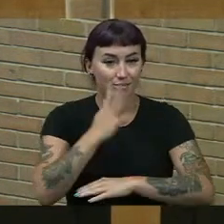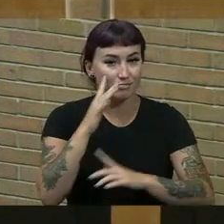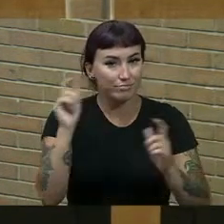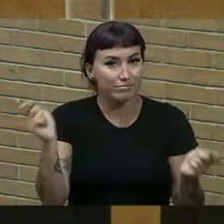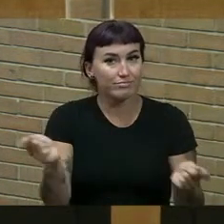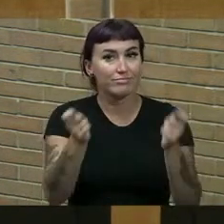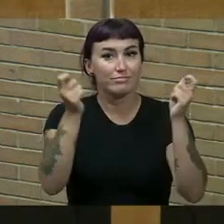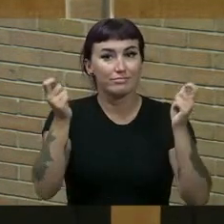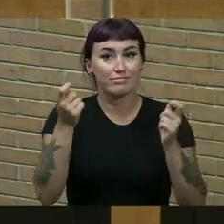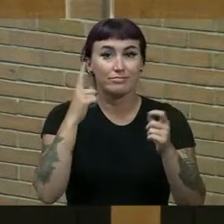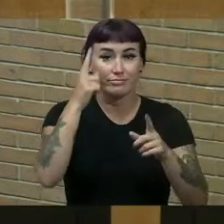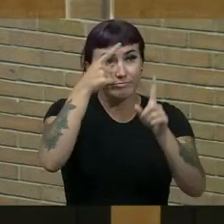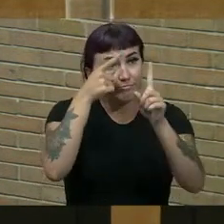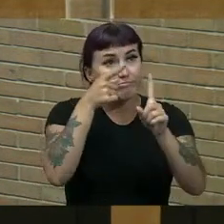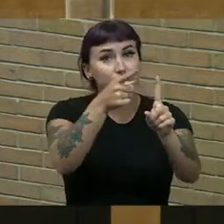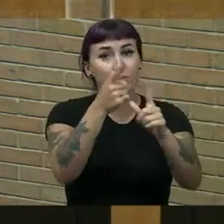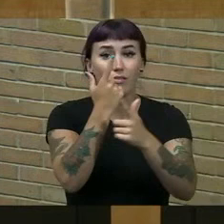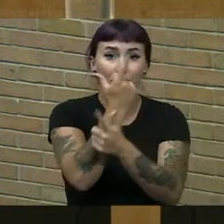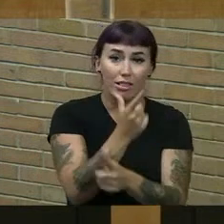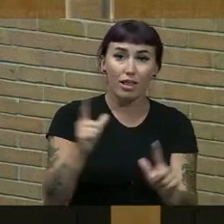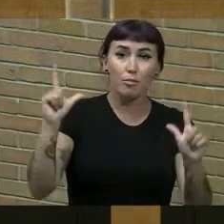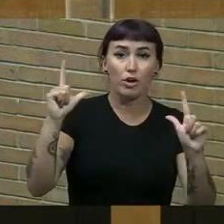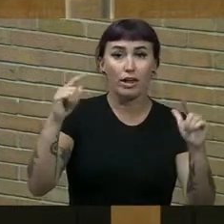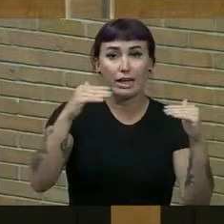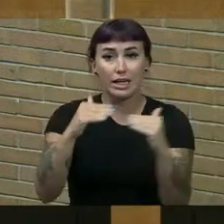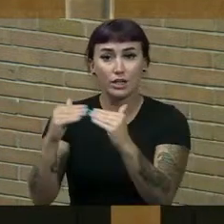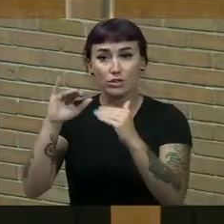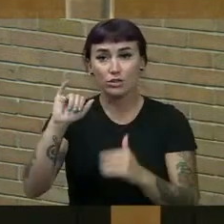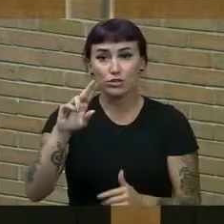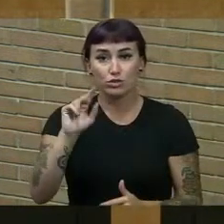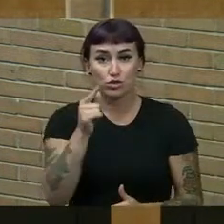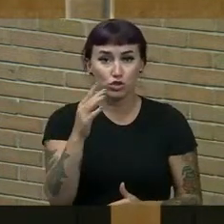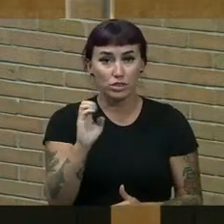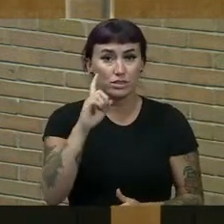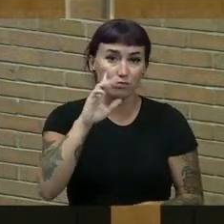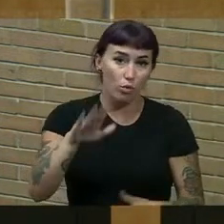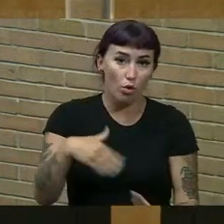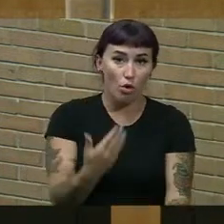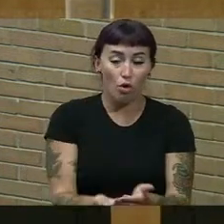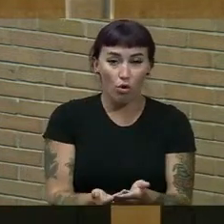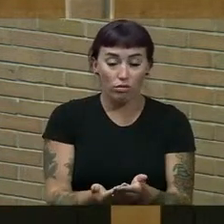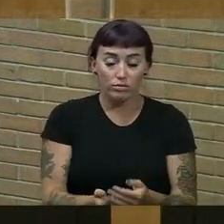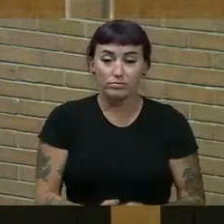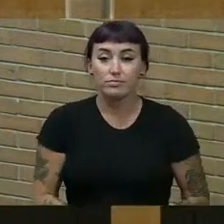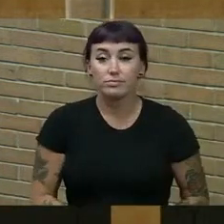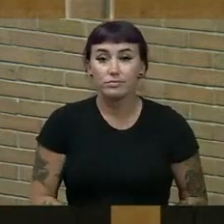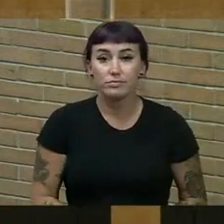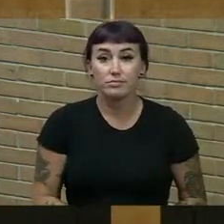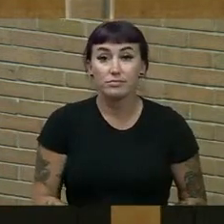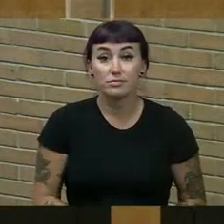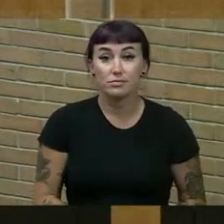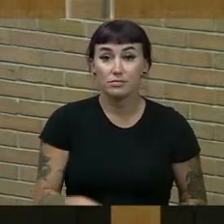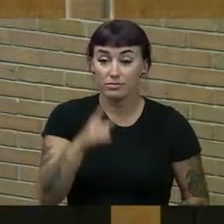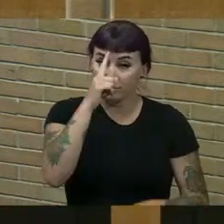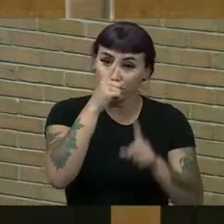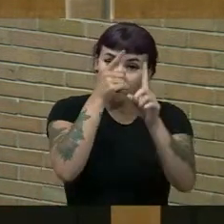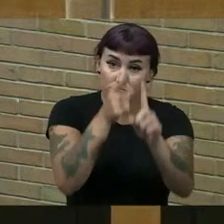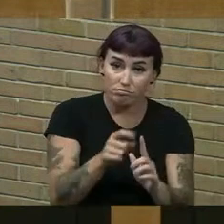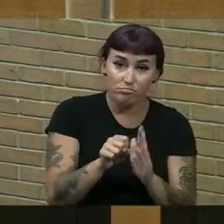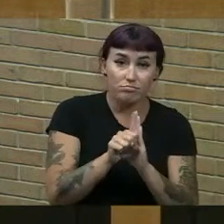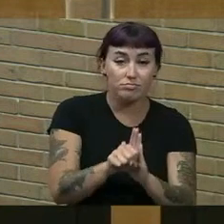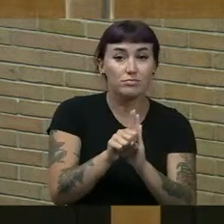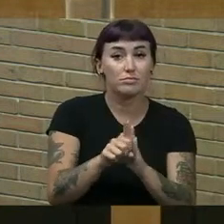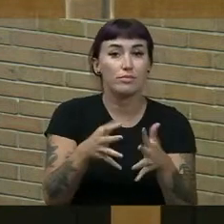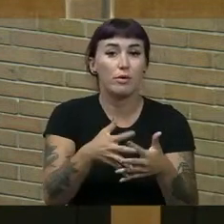the ideals of liberty and justice for all. Those ideals are symbolized in